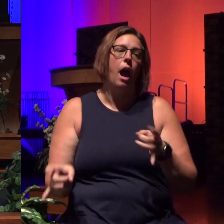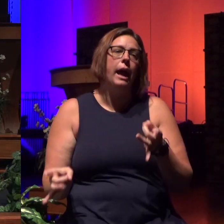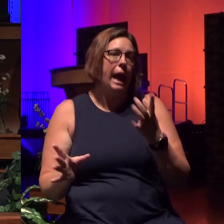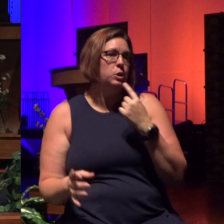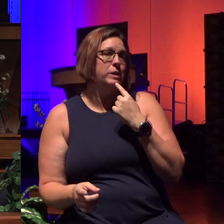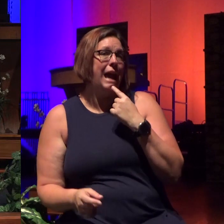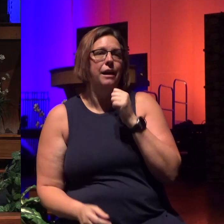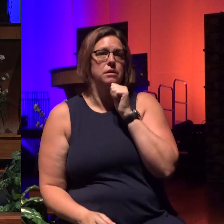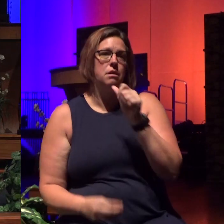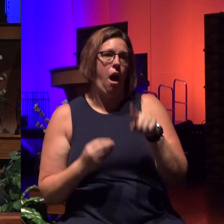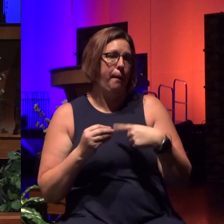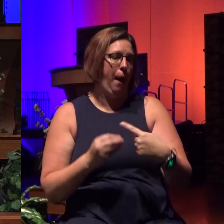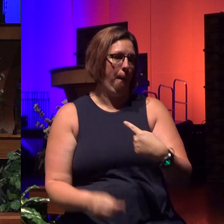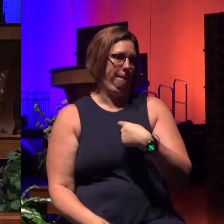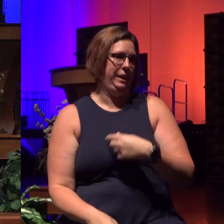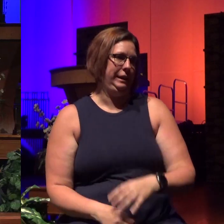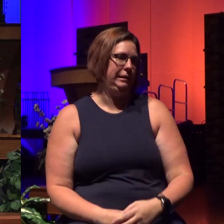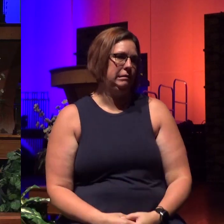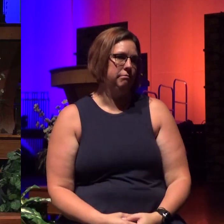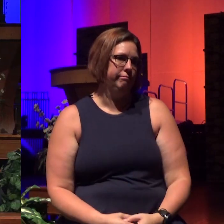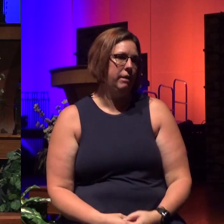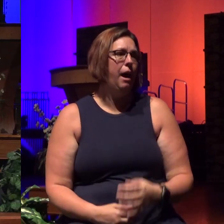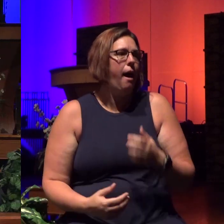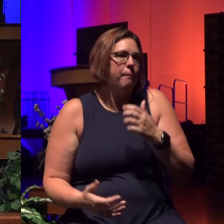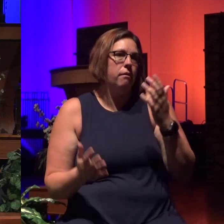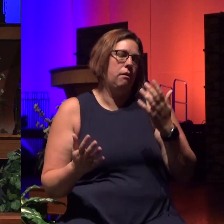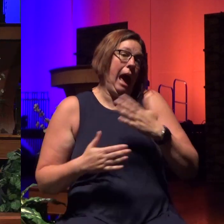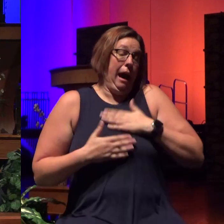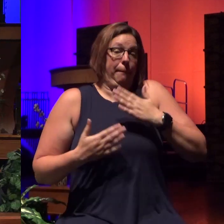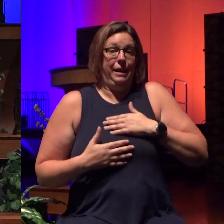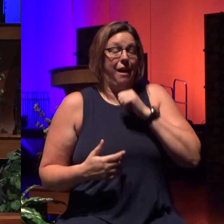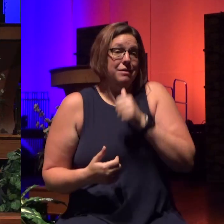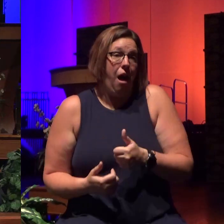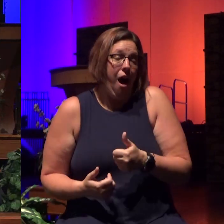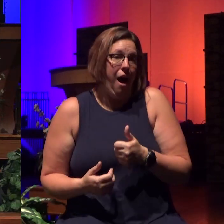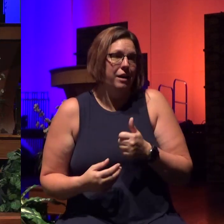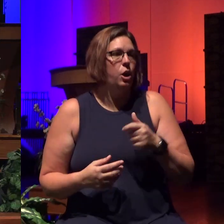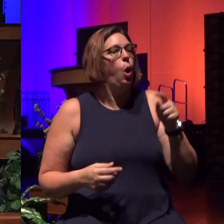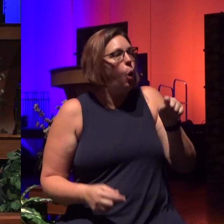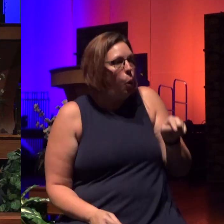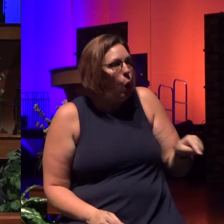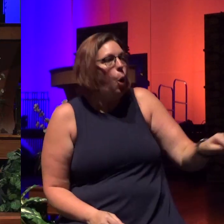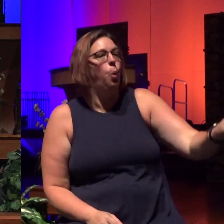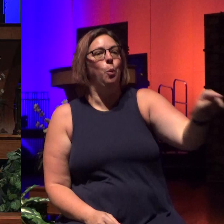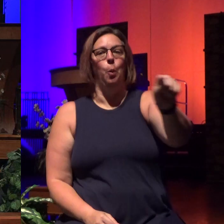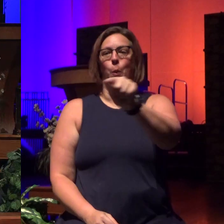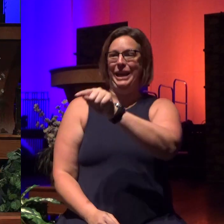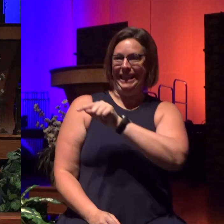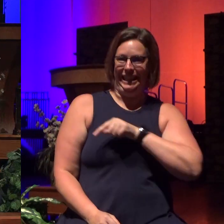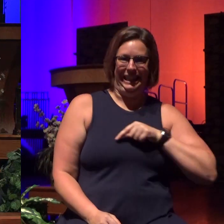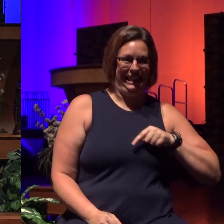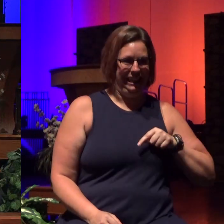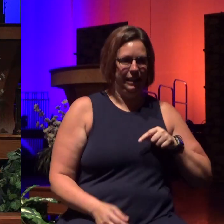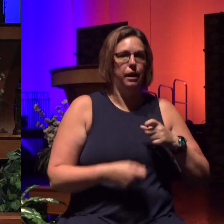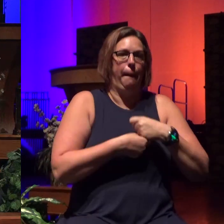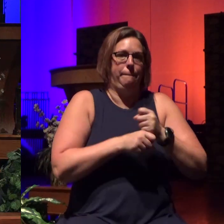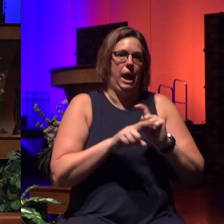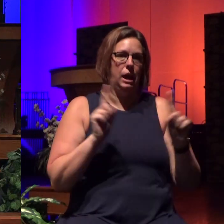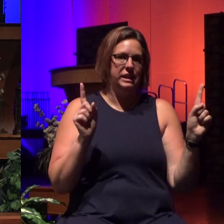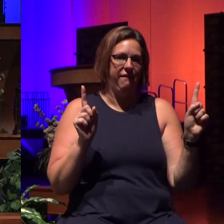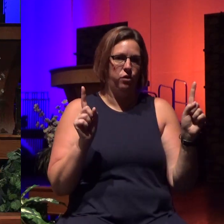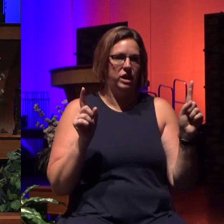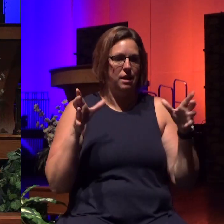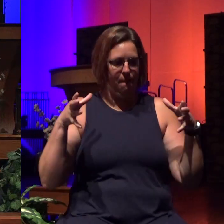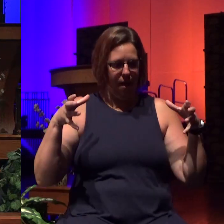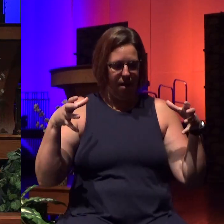And I'm so glad. Because it's not. We make a difference by being in this charged